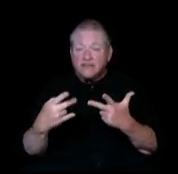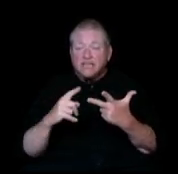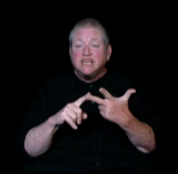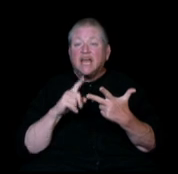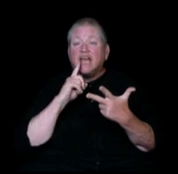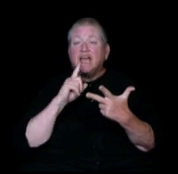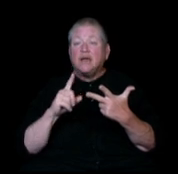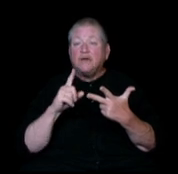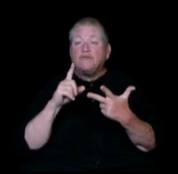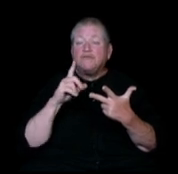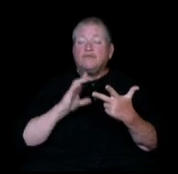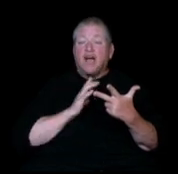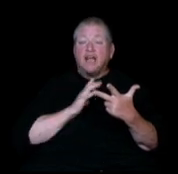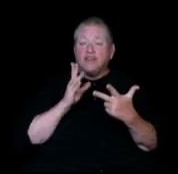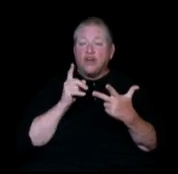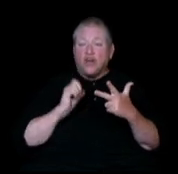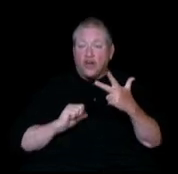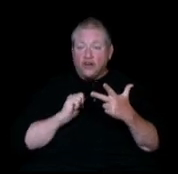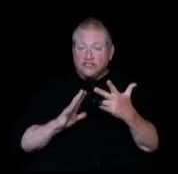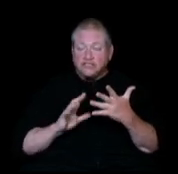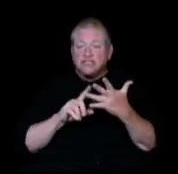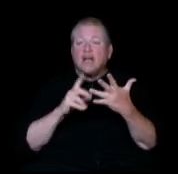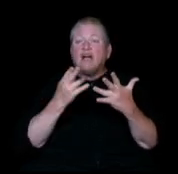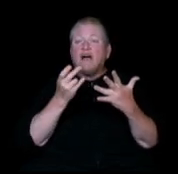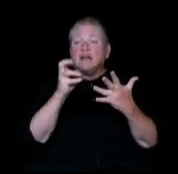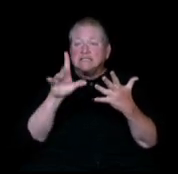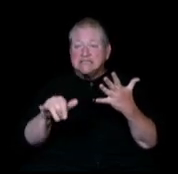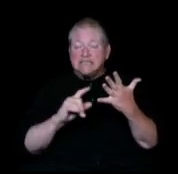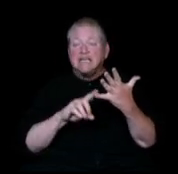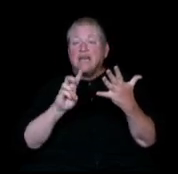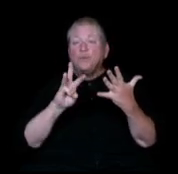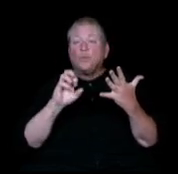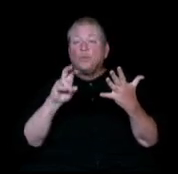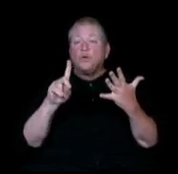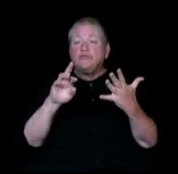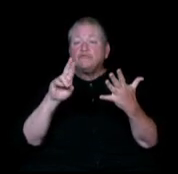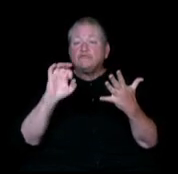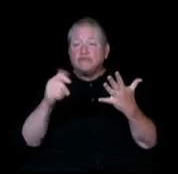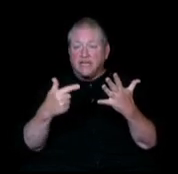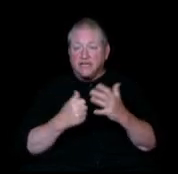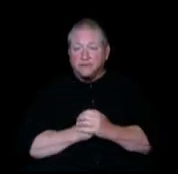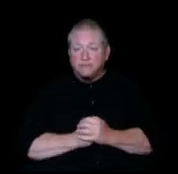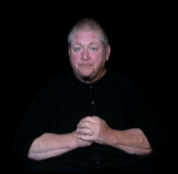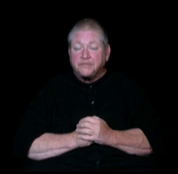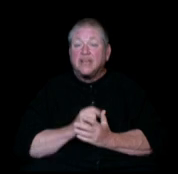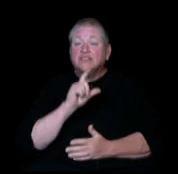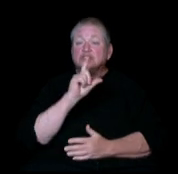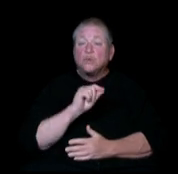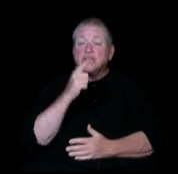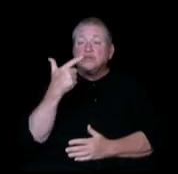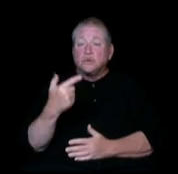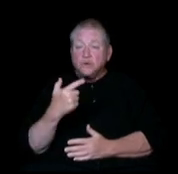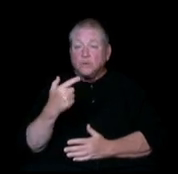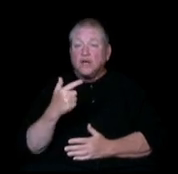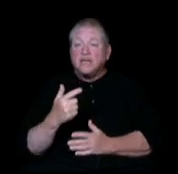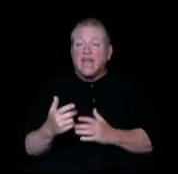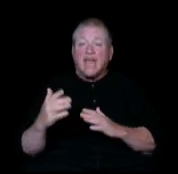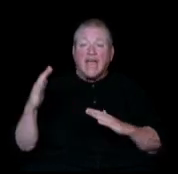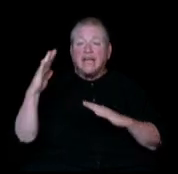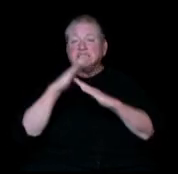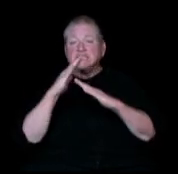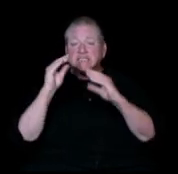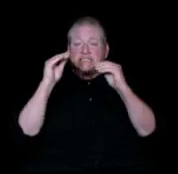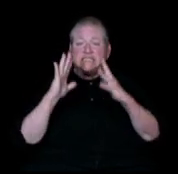Performing Arts, Huxley College of the Environment, and Woodring College of Education. The 2021 Excellence in Teaching